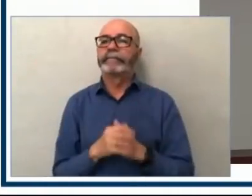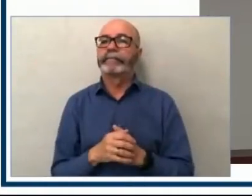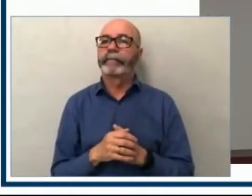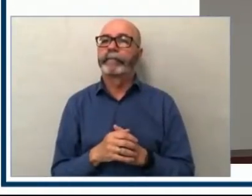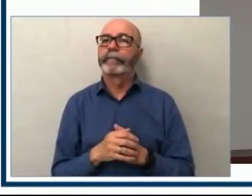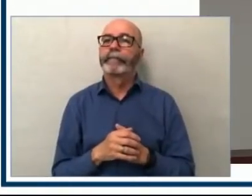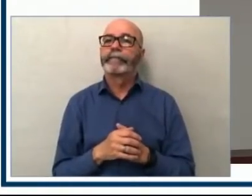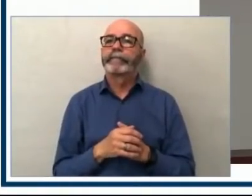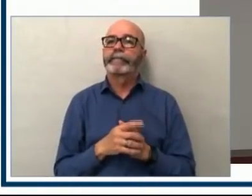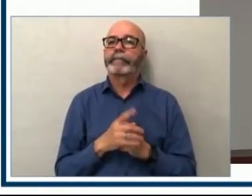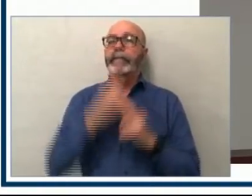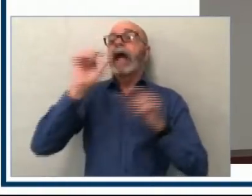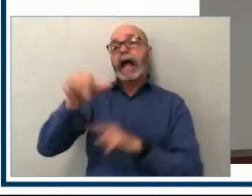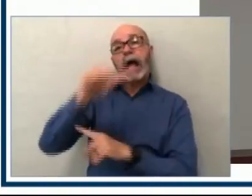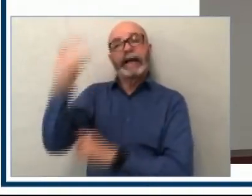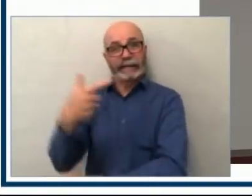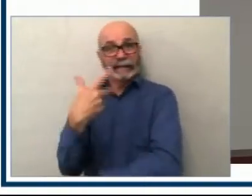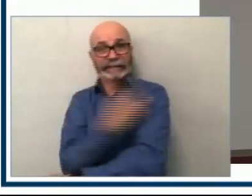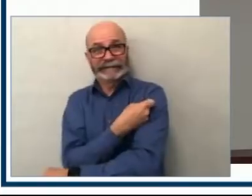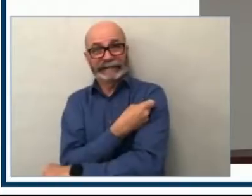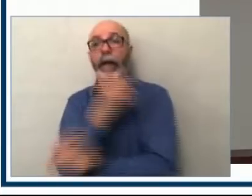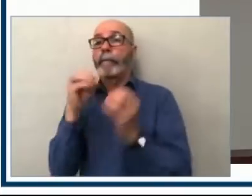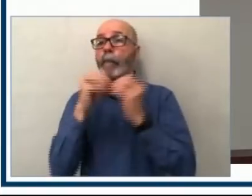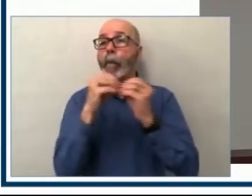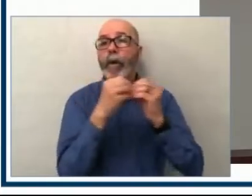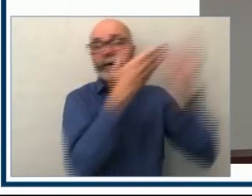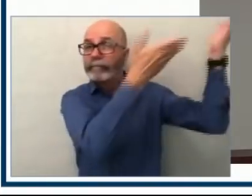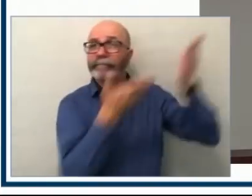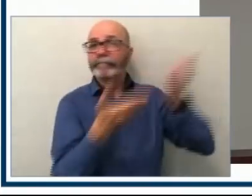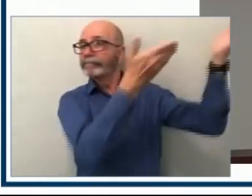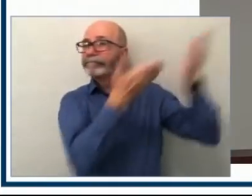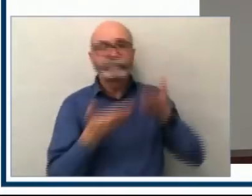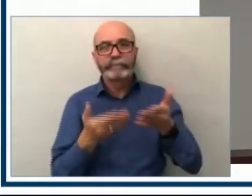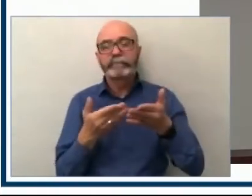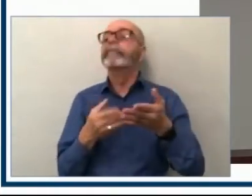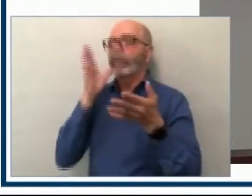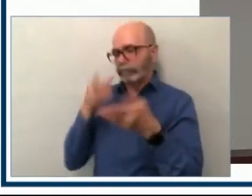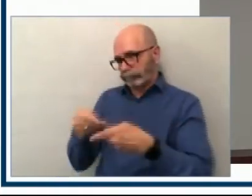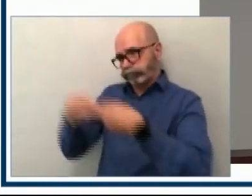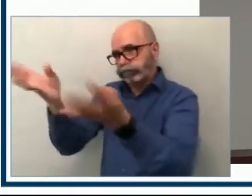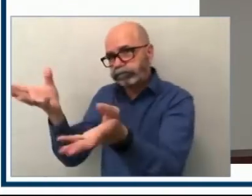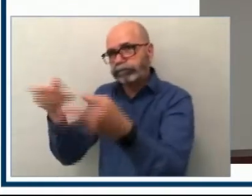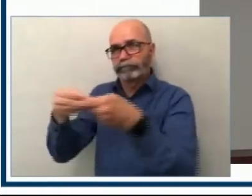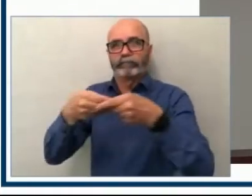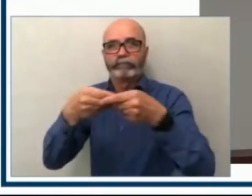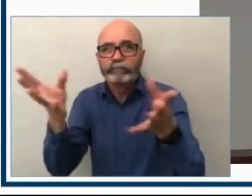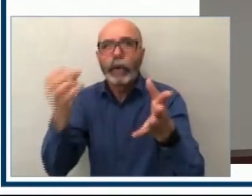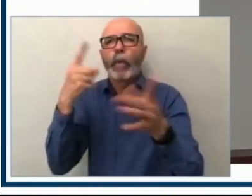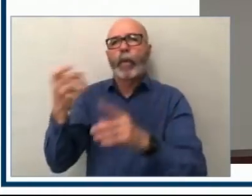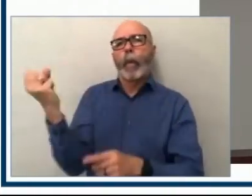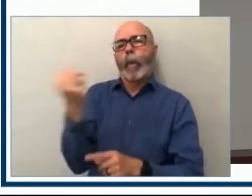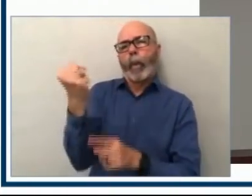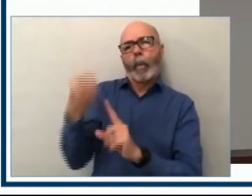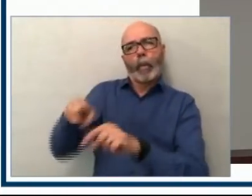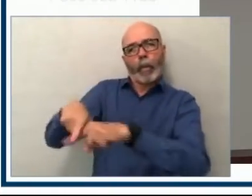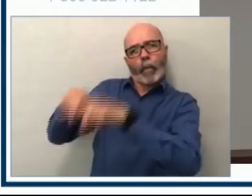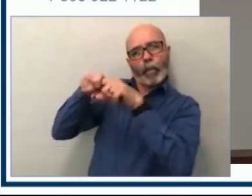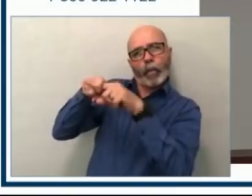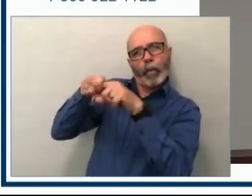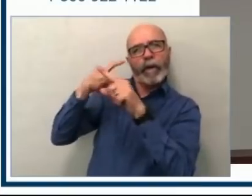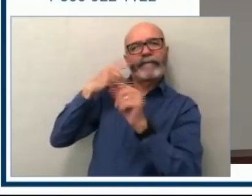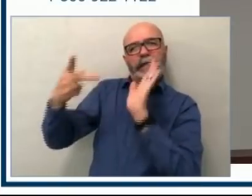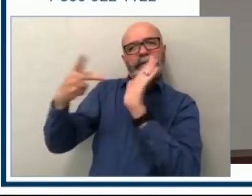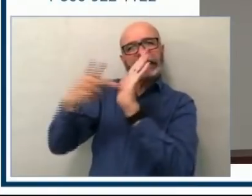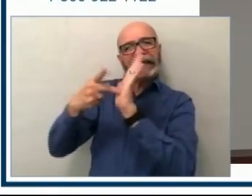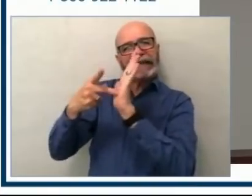be delivered during the coming week or has been held as a second dose for individuals already vaccinated with an initial dose.